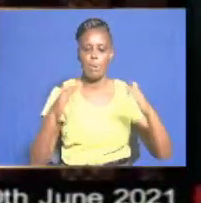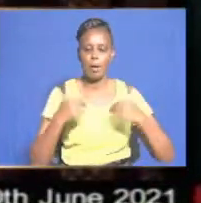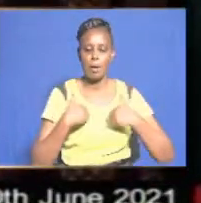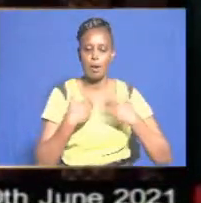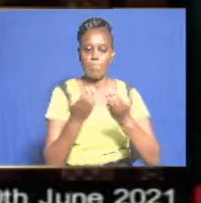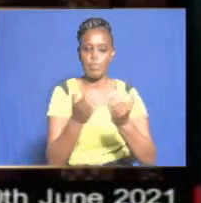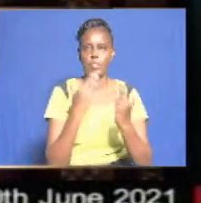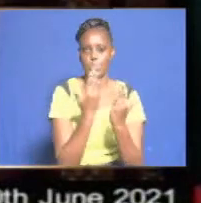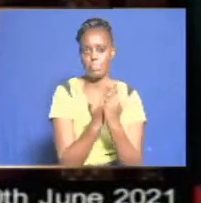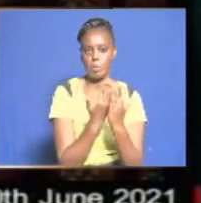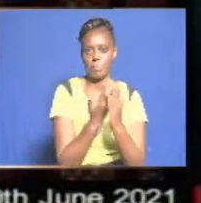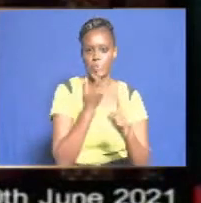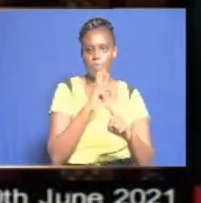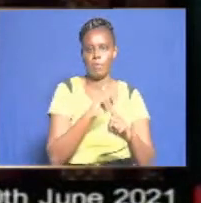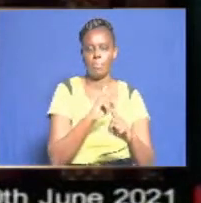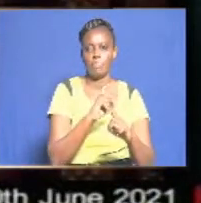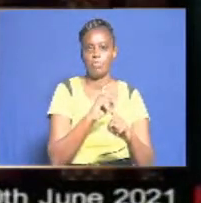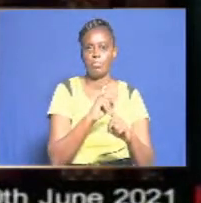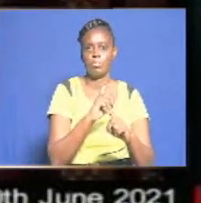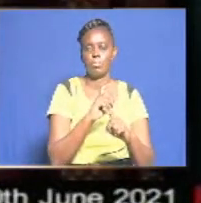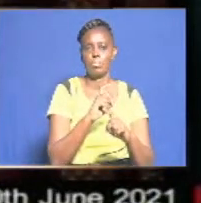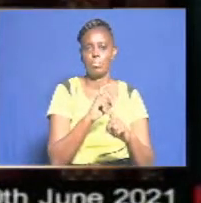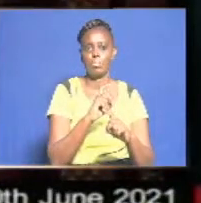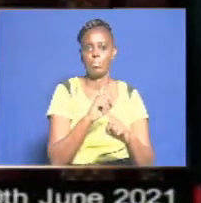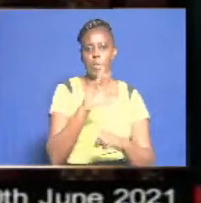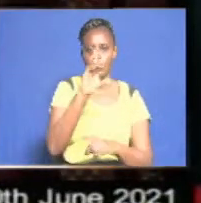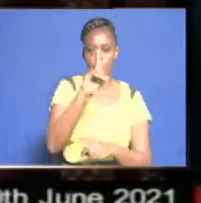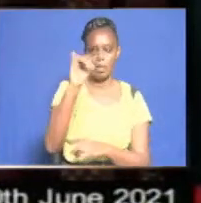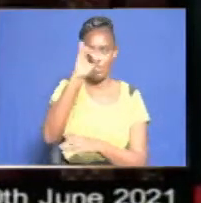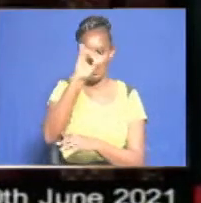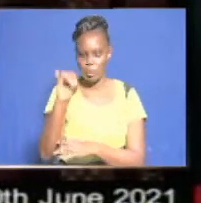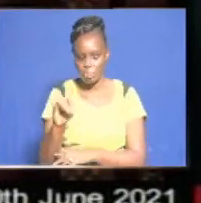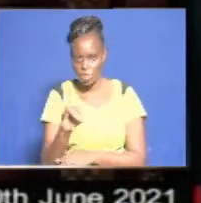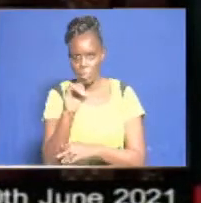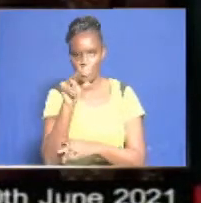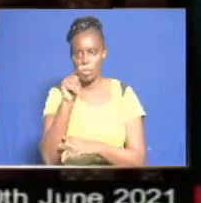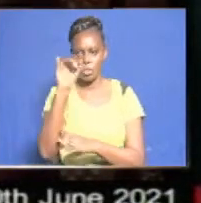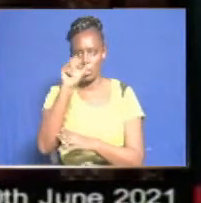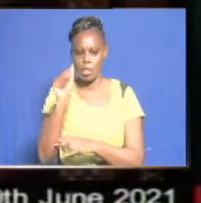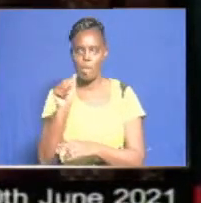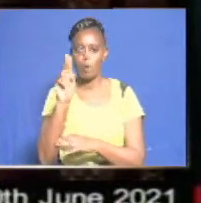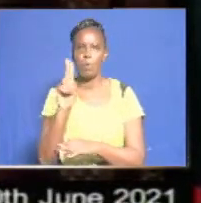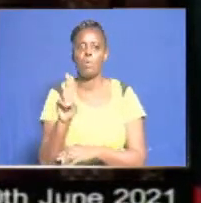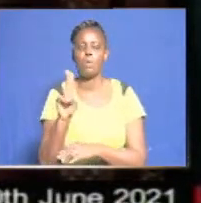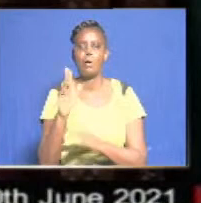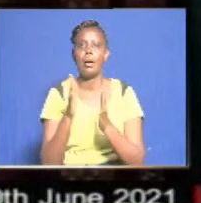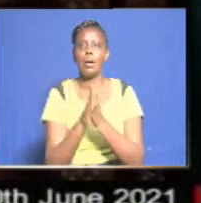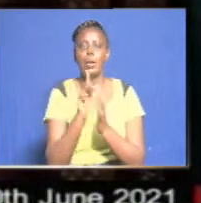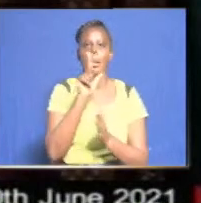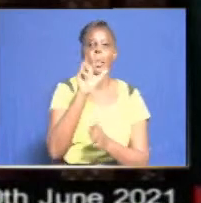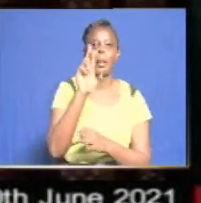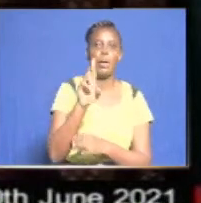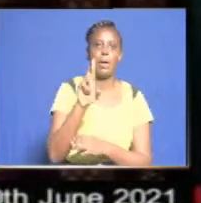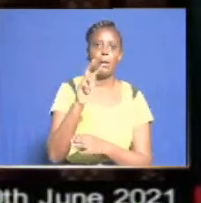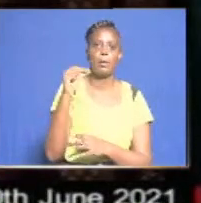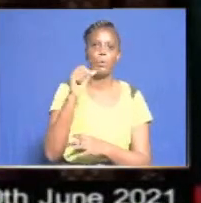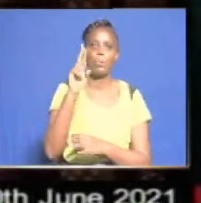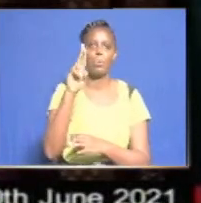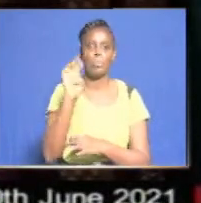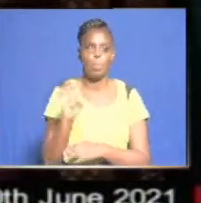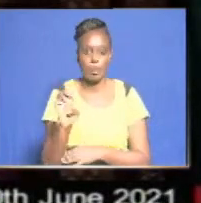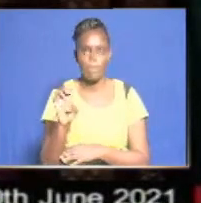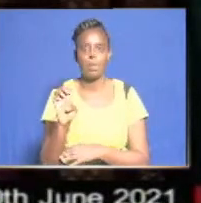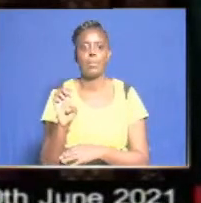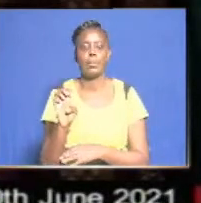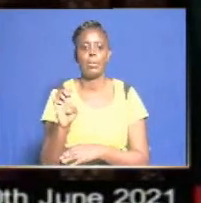received a petition from Messrs. D.G. Jau and L.R. Ngure on